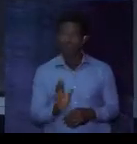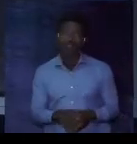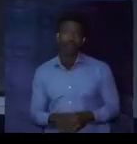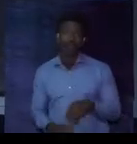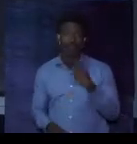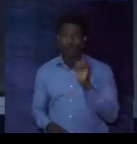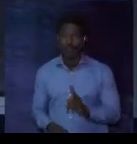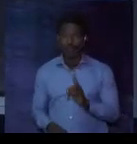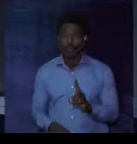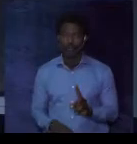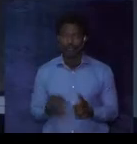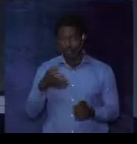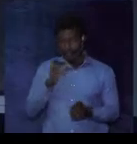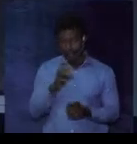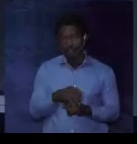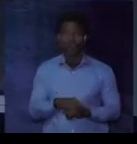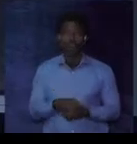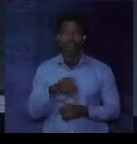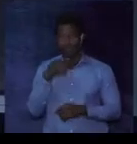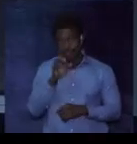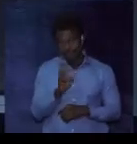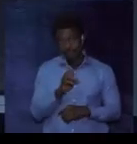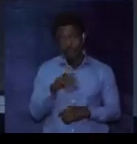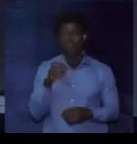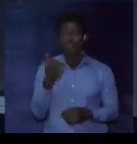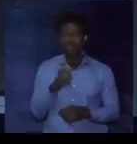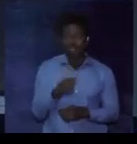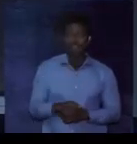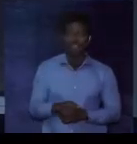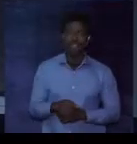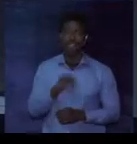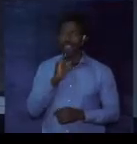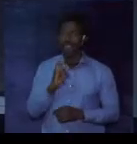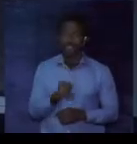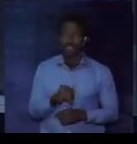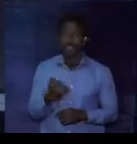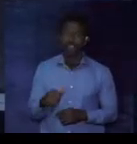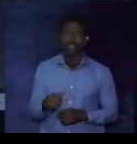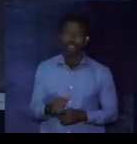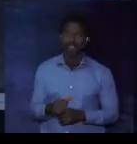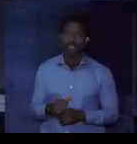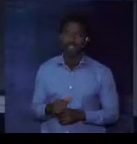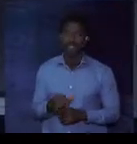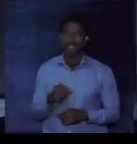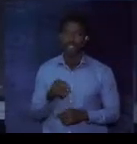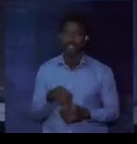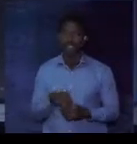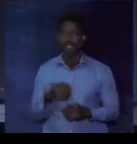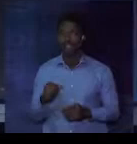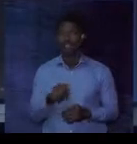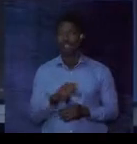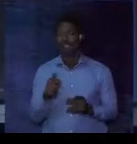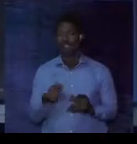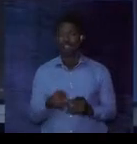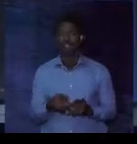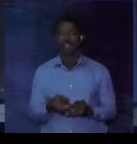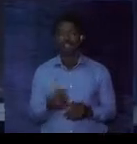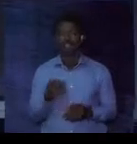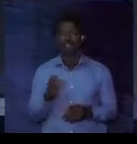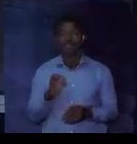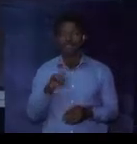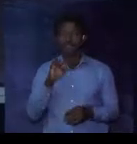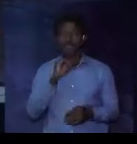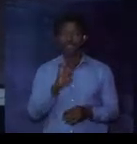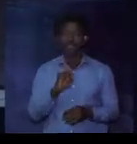you your 100. So 10 is 1 in 10 places, and 100